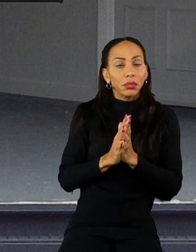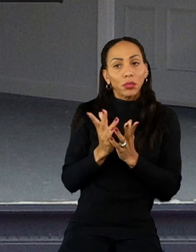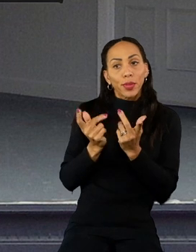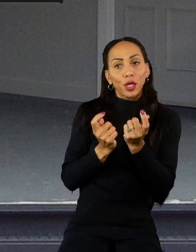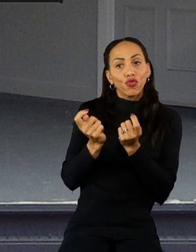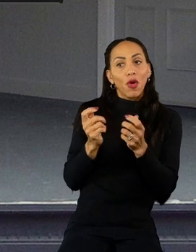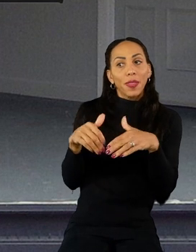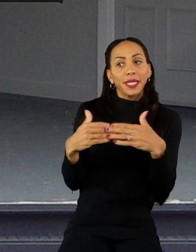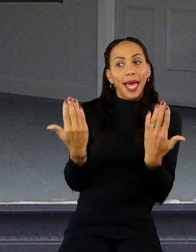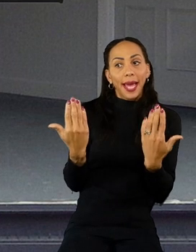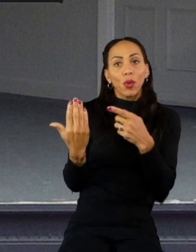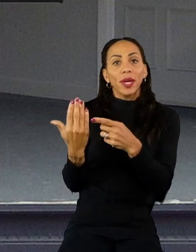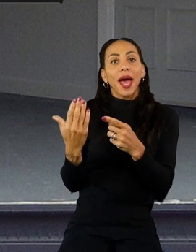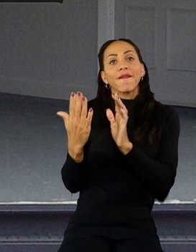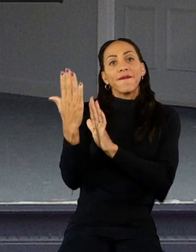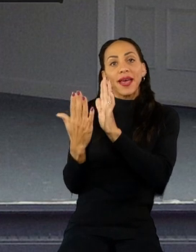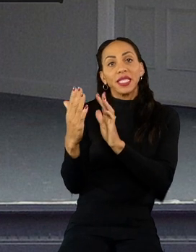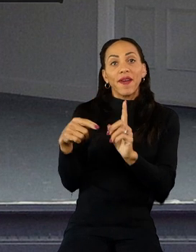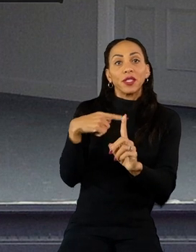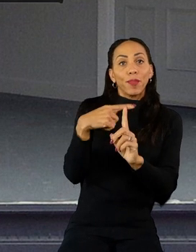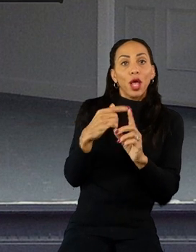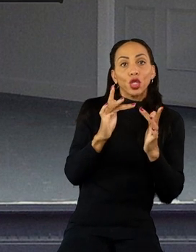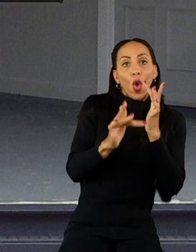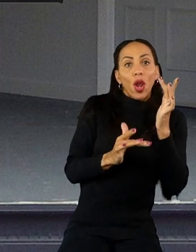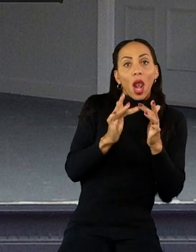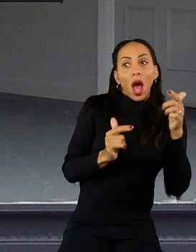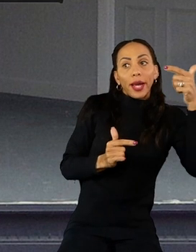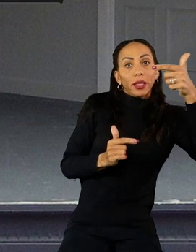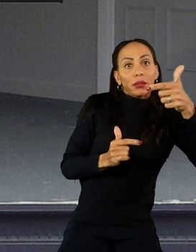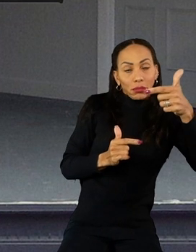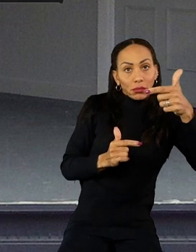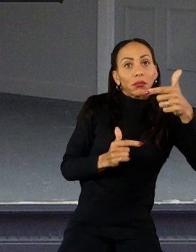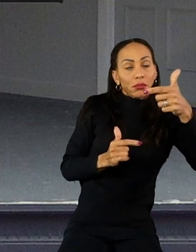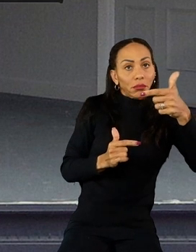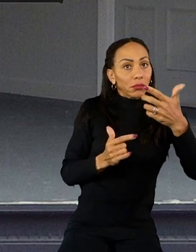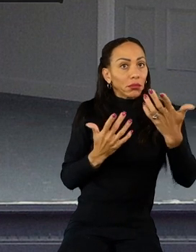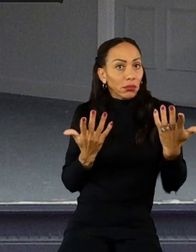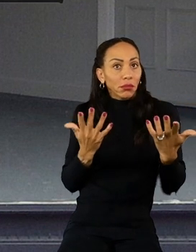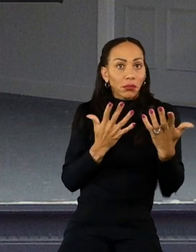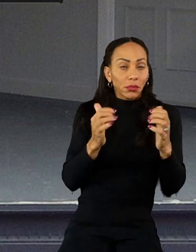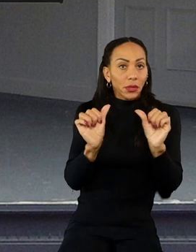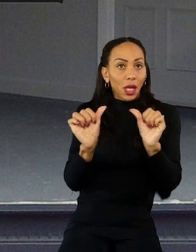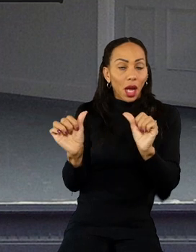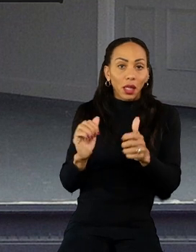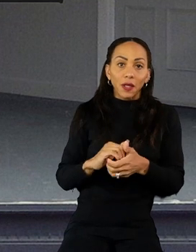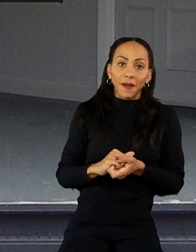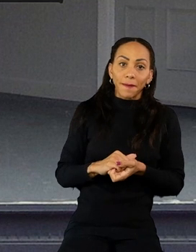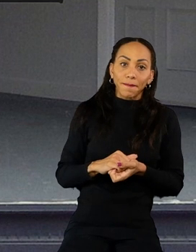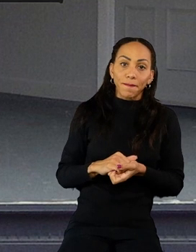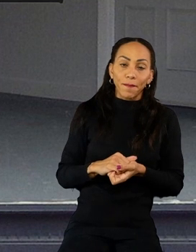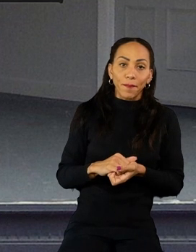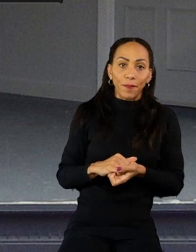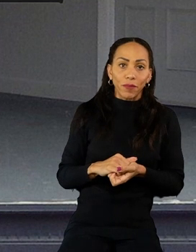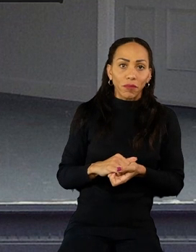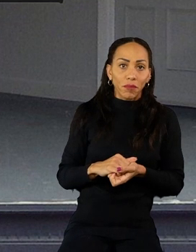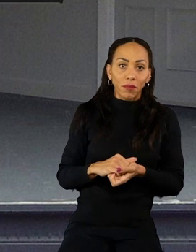Absolutely. We can do that. We can run it in a way. We can run that day in a day in a way that we also have online participation. People can be online looking at